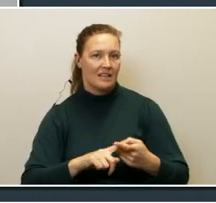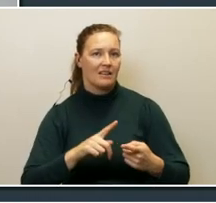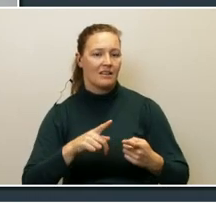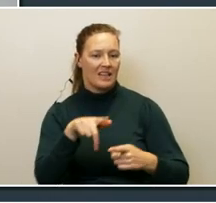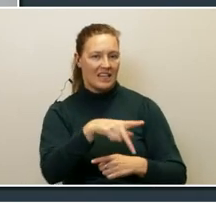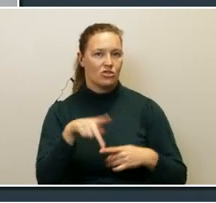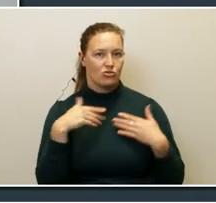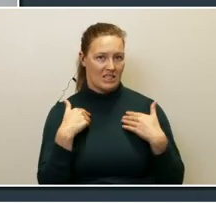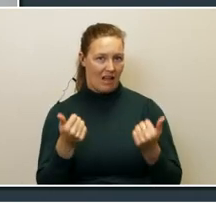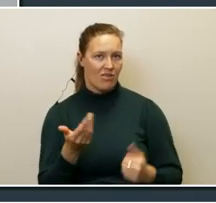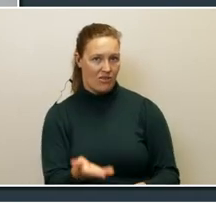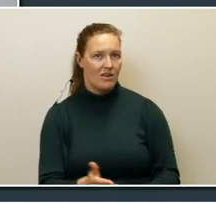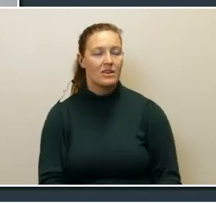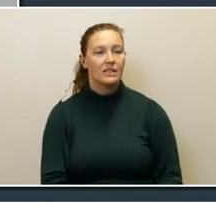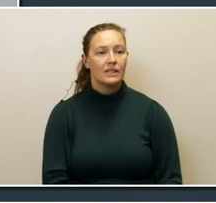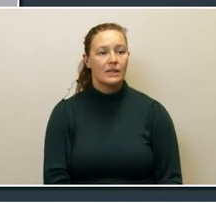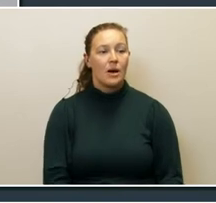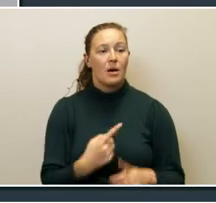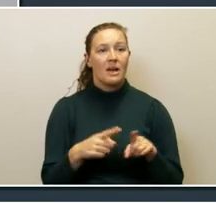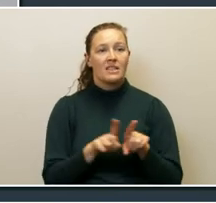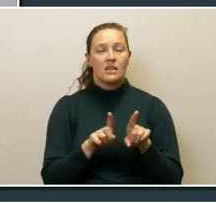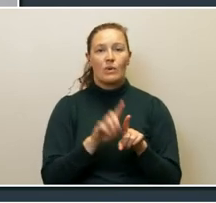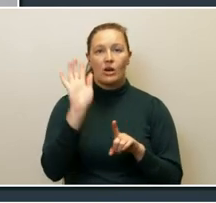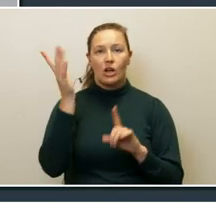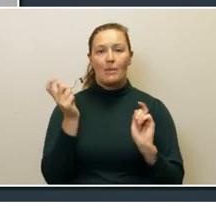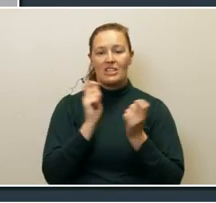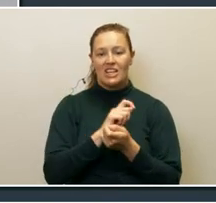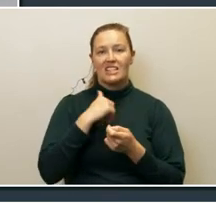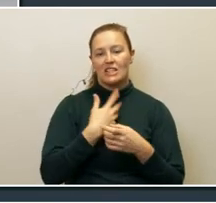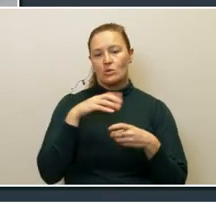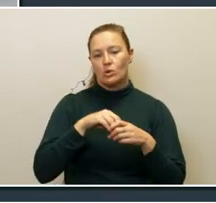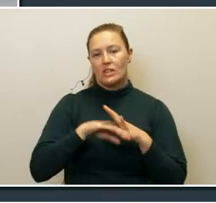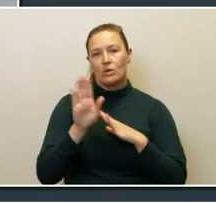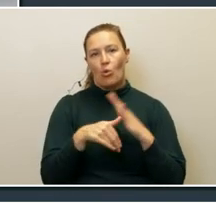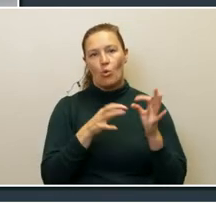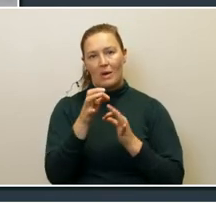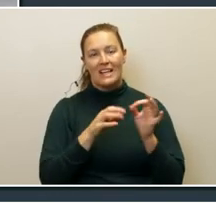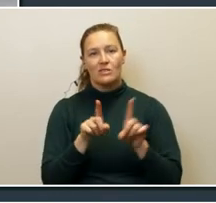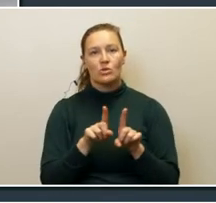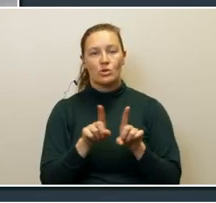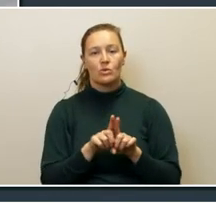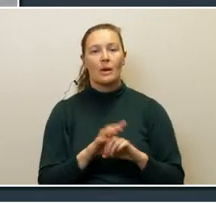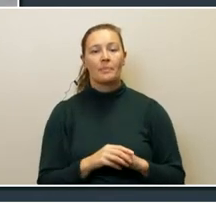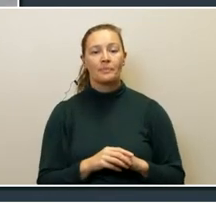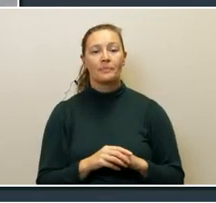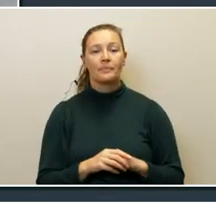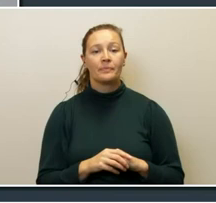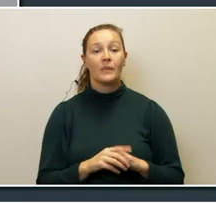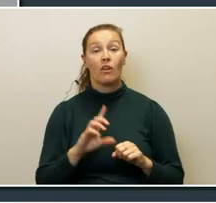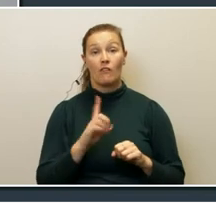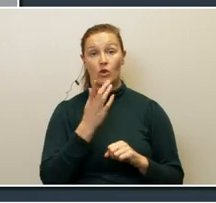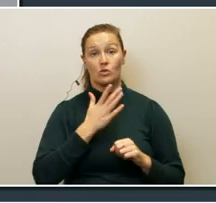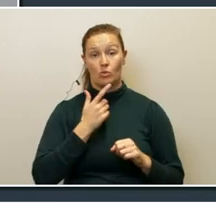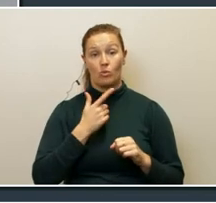estuary. Also the effects of climate change built into all plans. So firstly, we urge